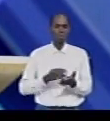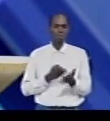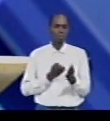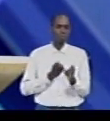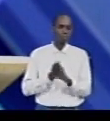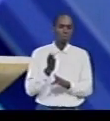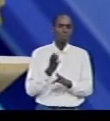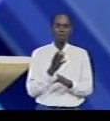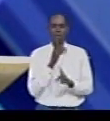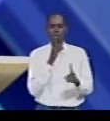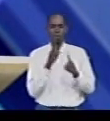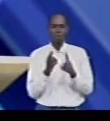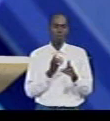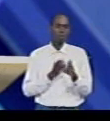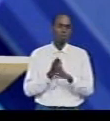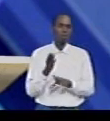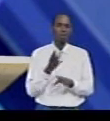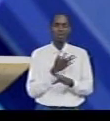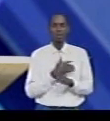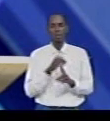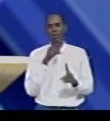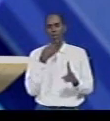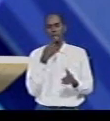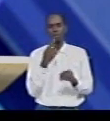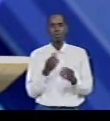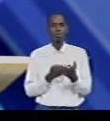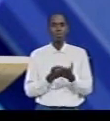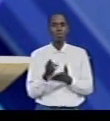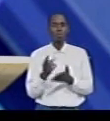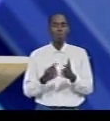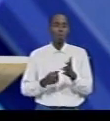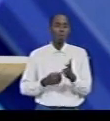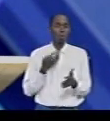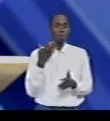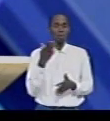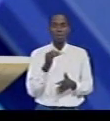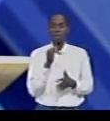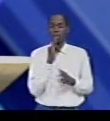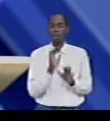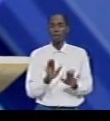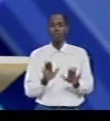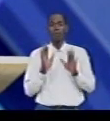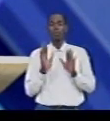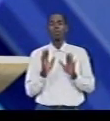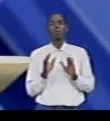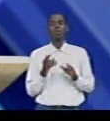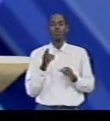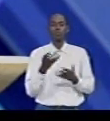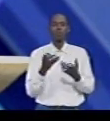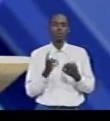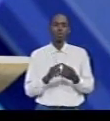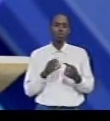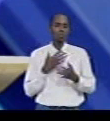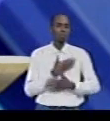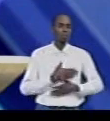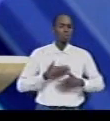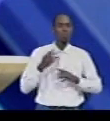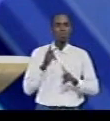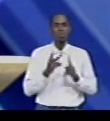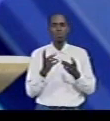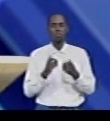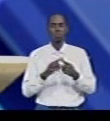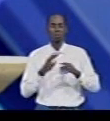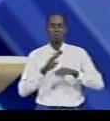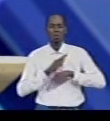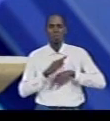straight and speak the truth. Once there is fear, you want to please people, you want to satisfy